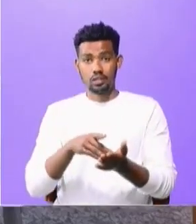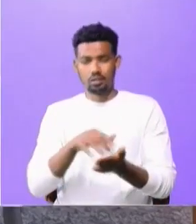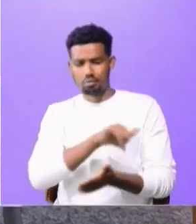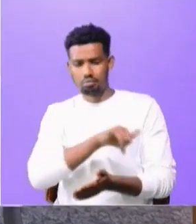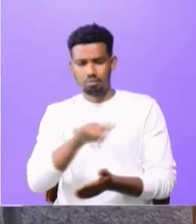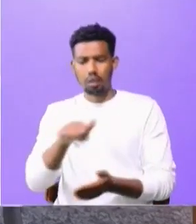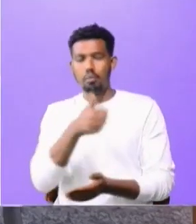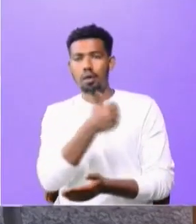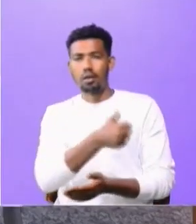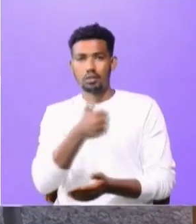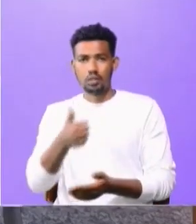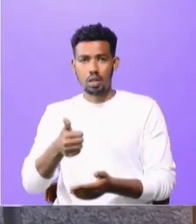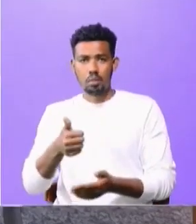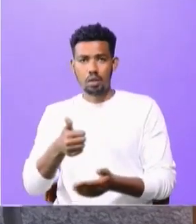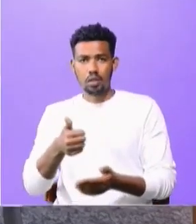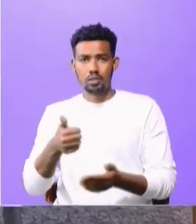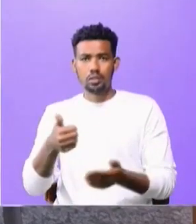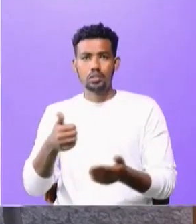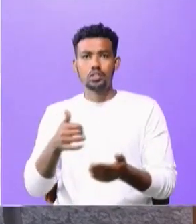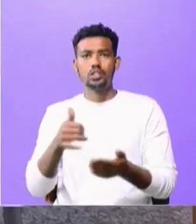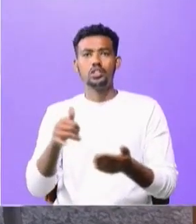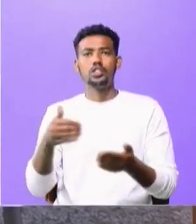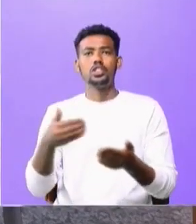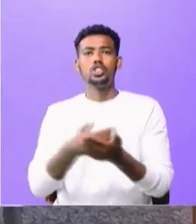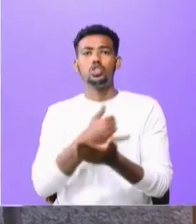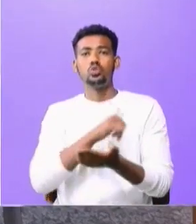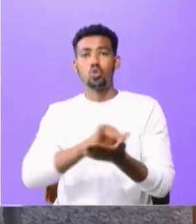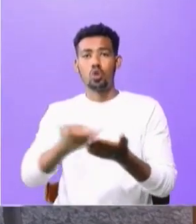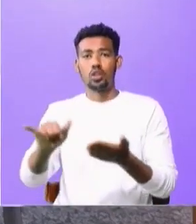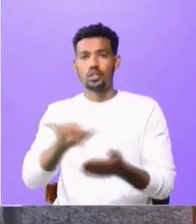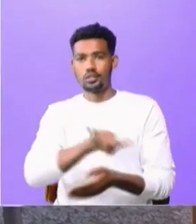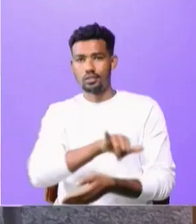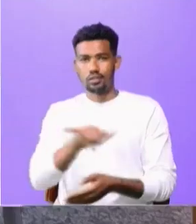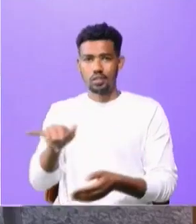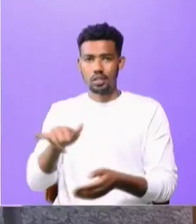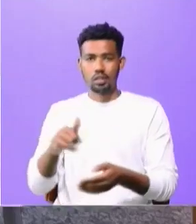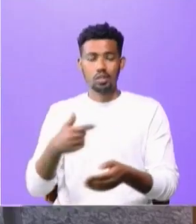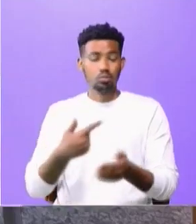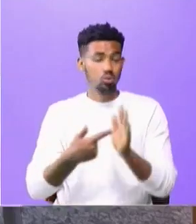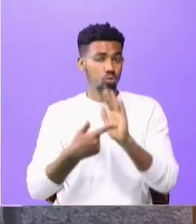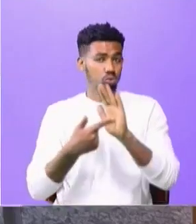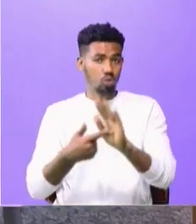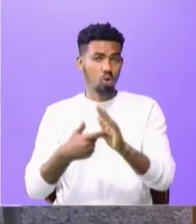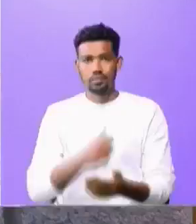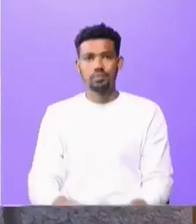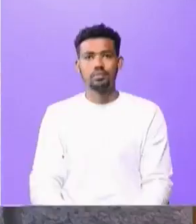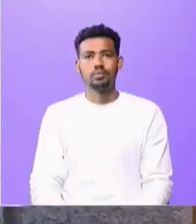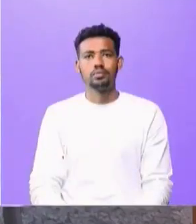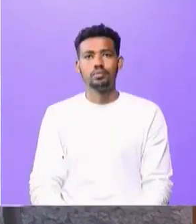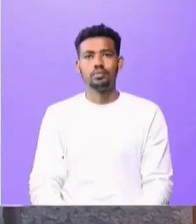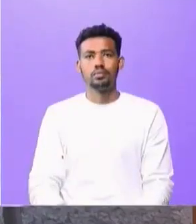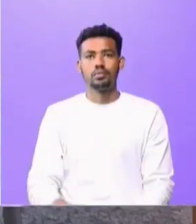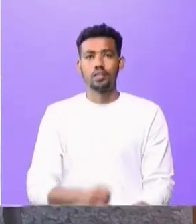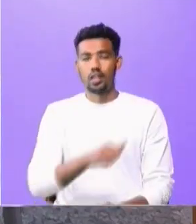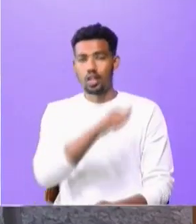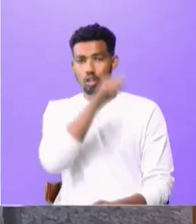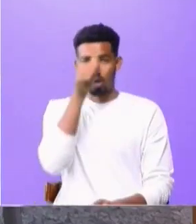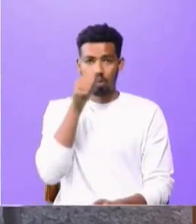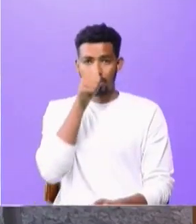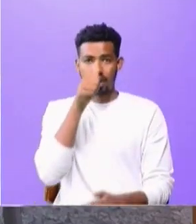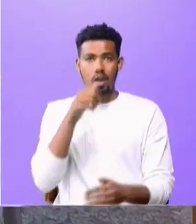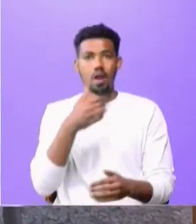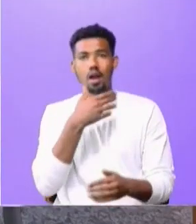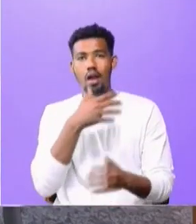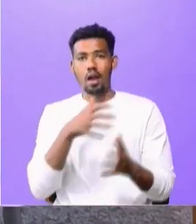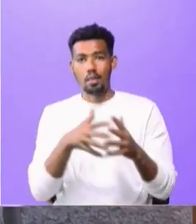Ababa, New York, London, you can use them. And also to show countries like Ethiopia,